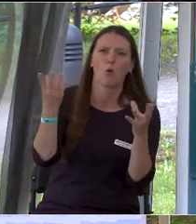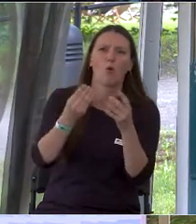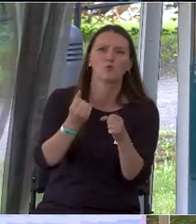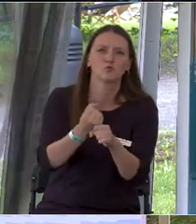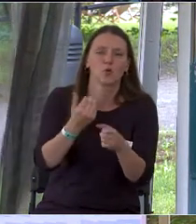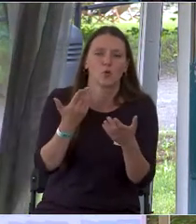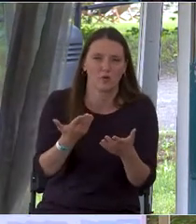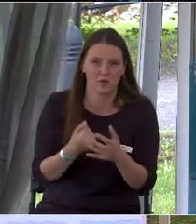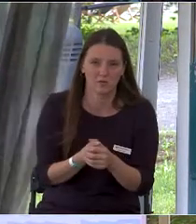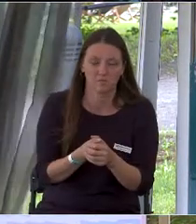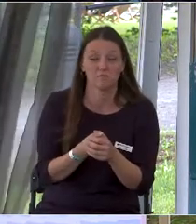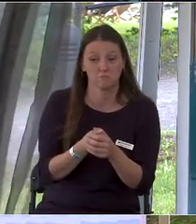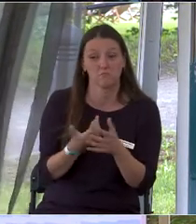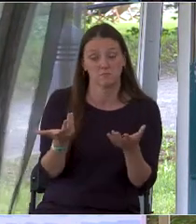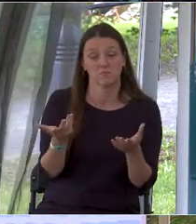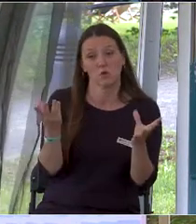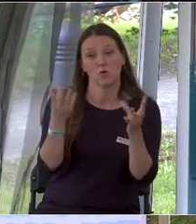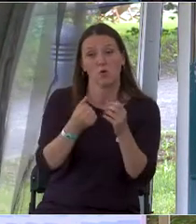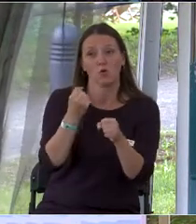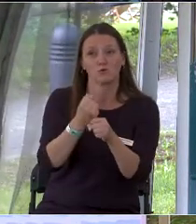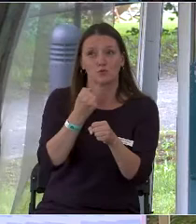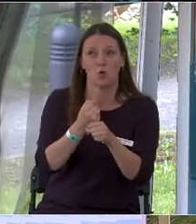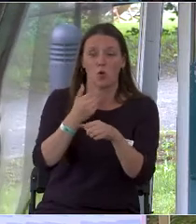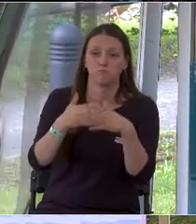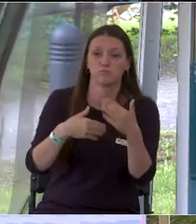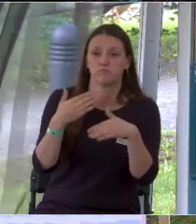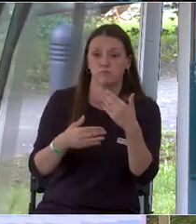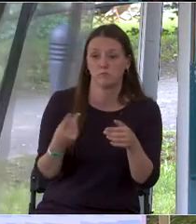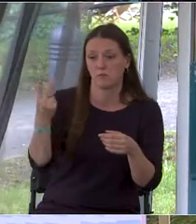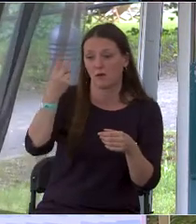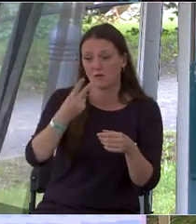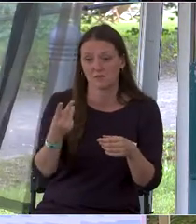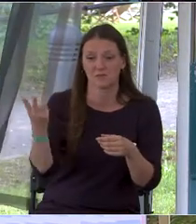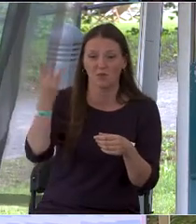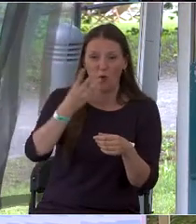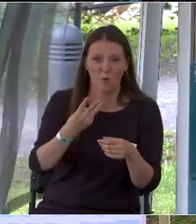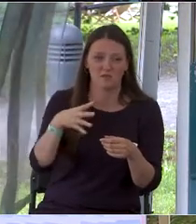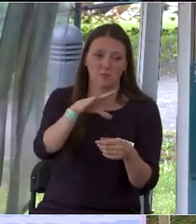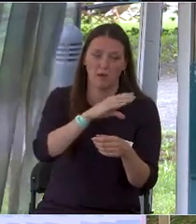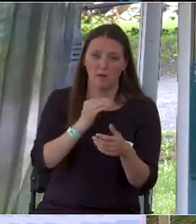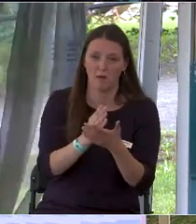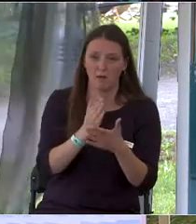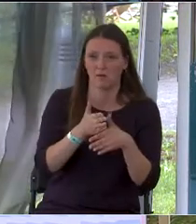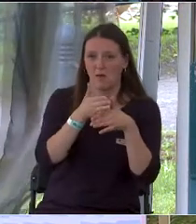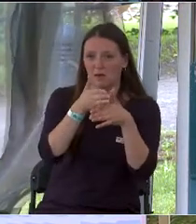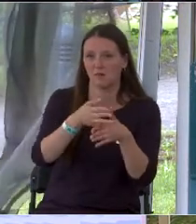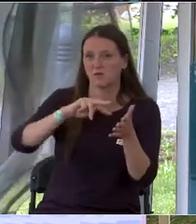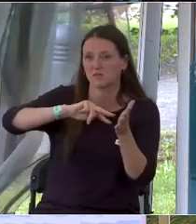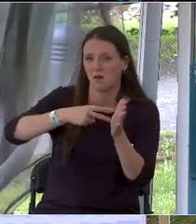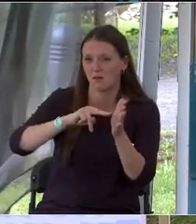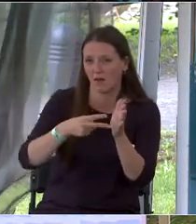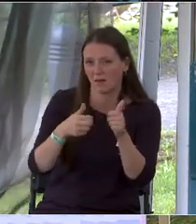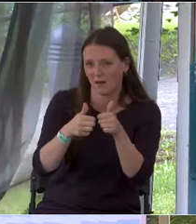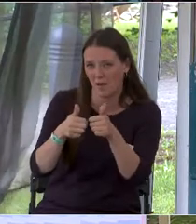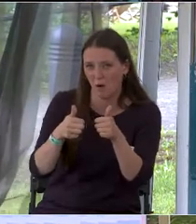the partnership for the past 2 years, we've been working on strategic partnership between